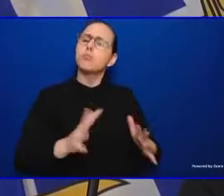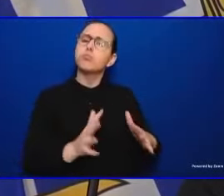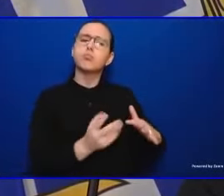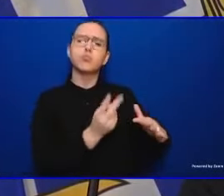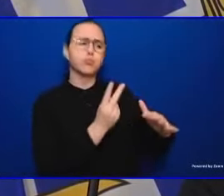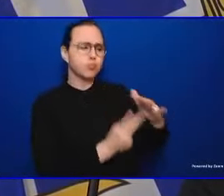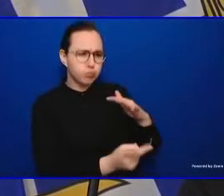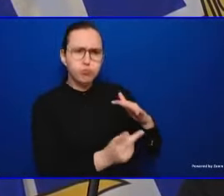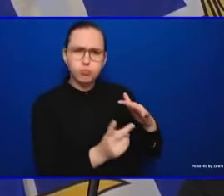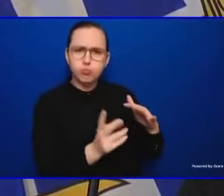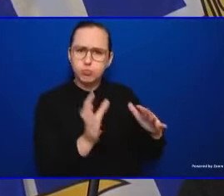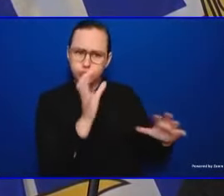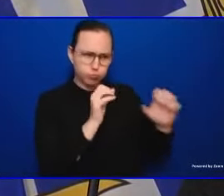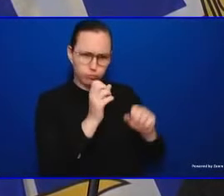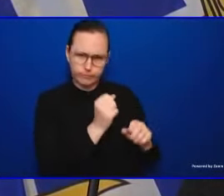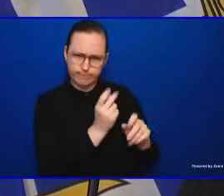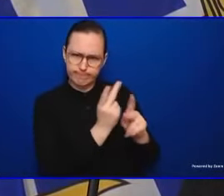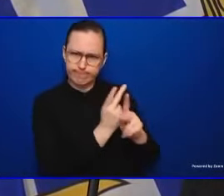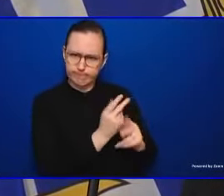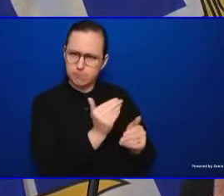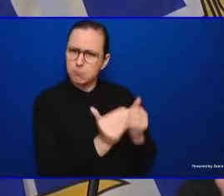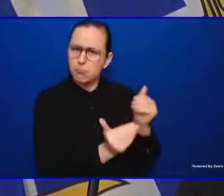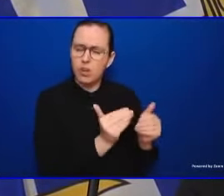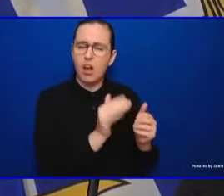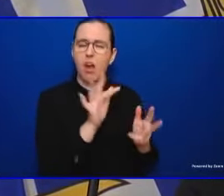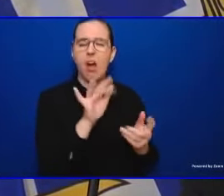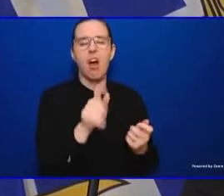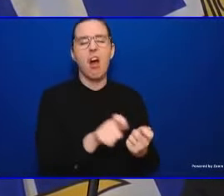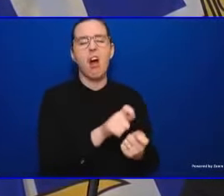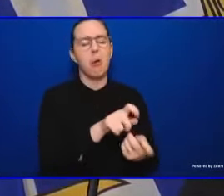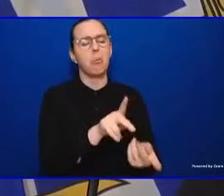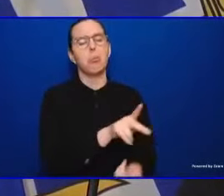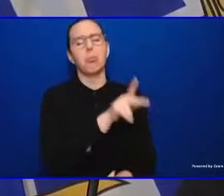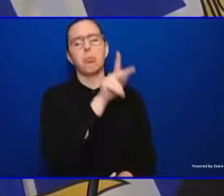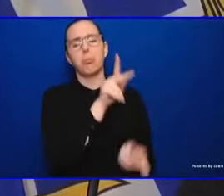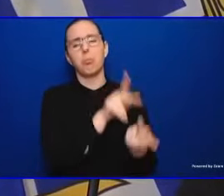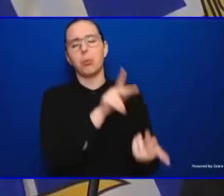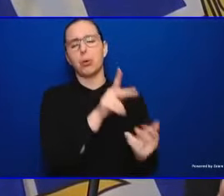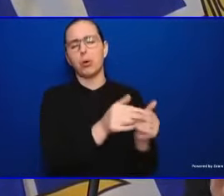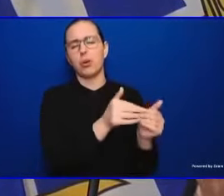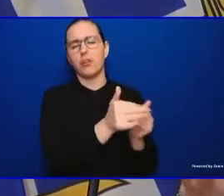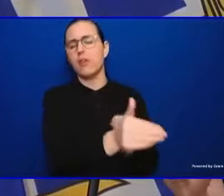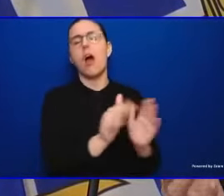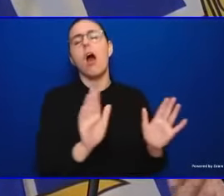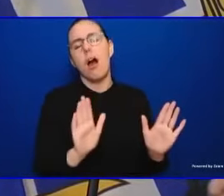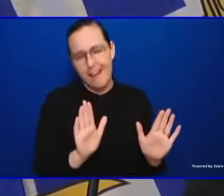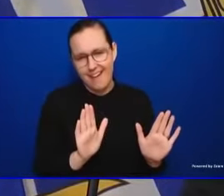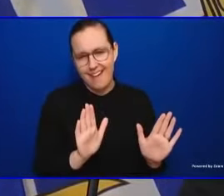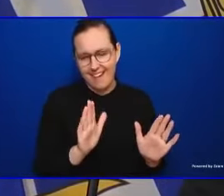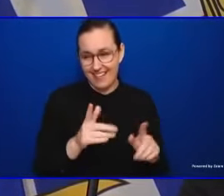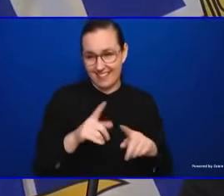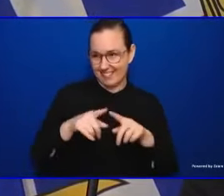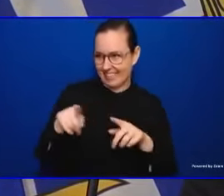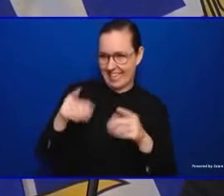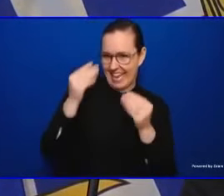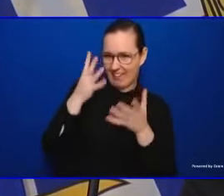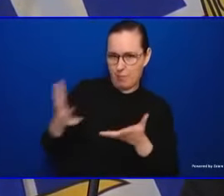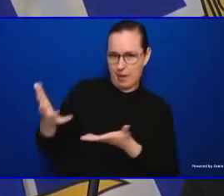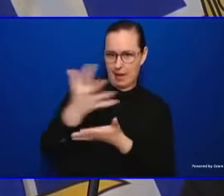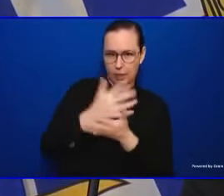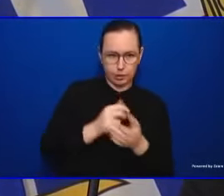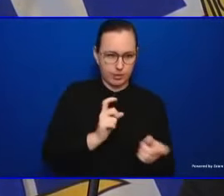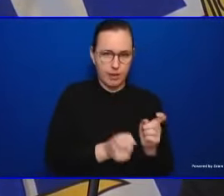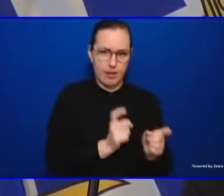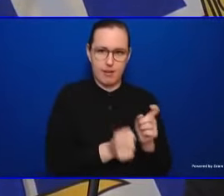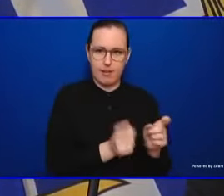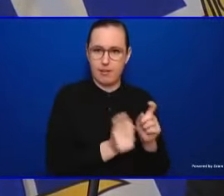have, best information from what we know from history around different coronaviruses and other infections, around